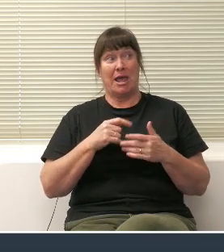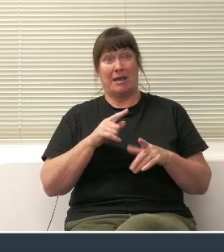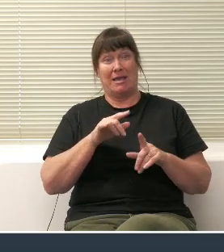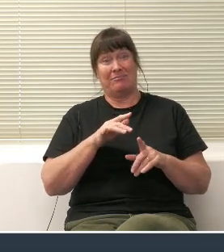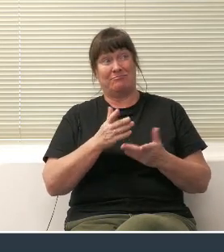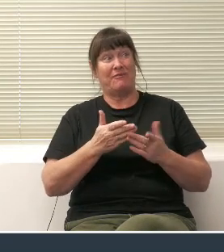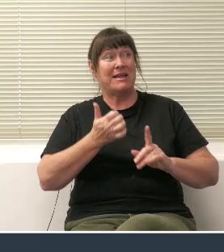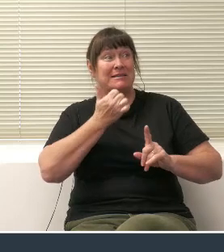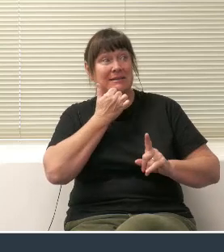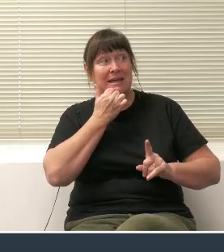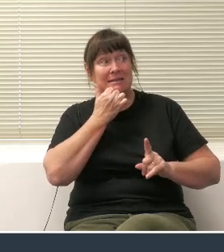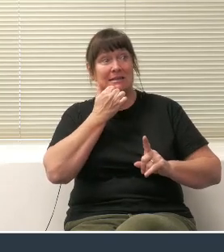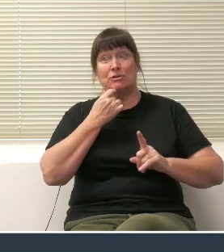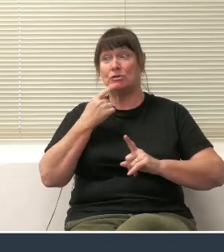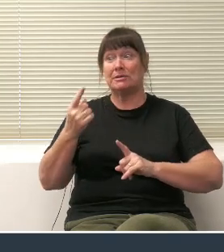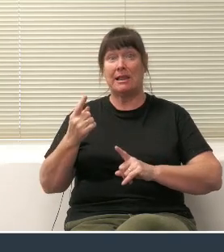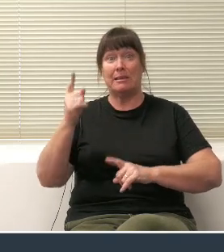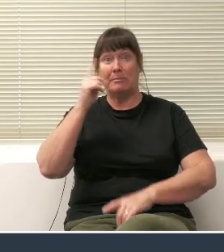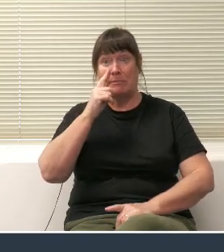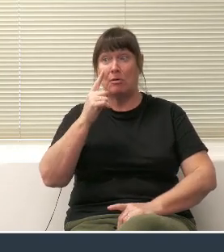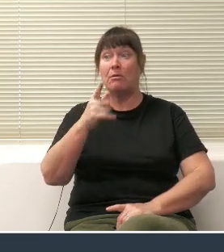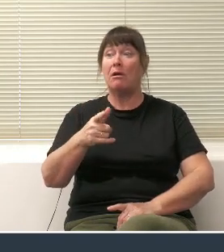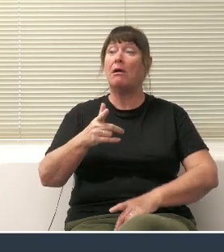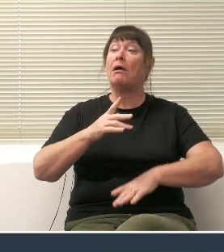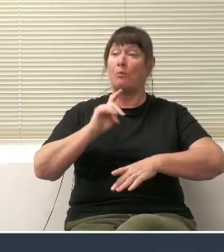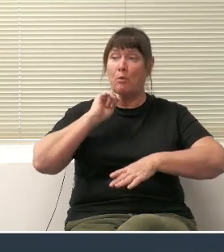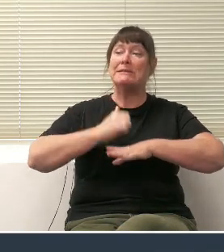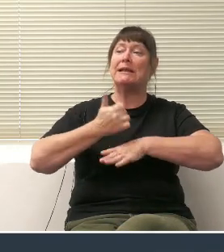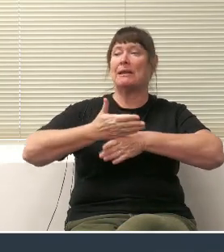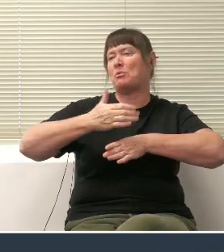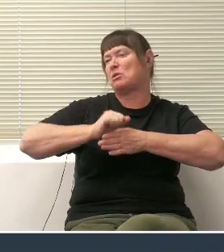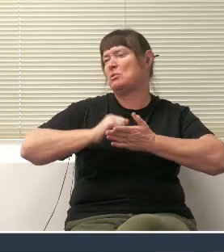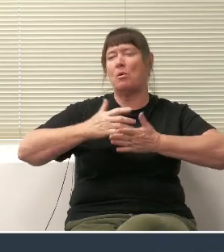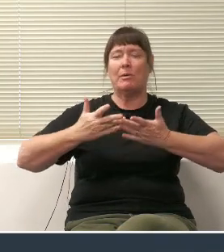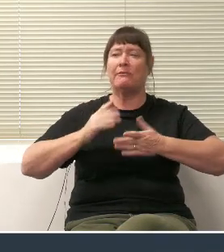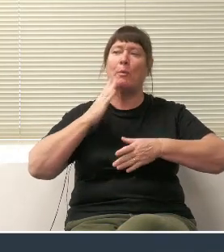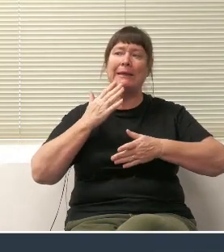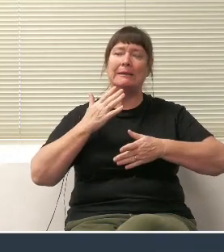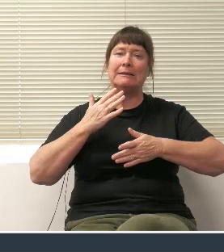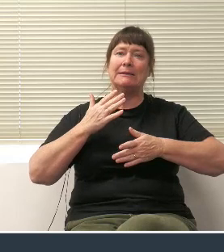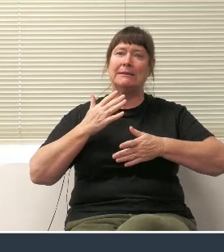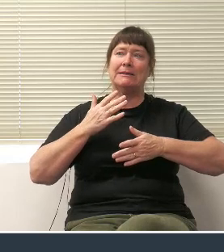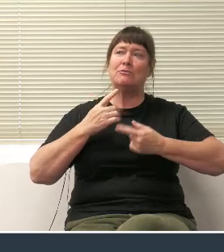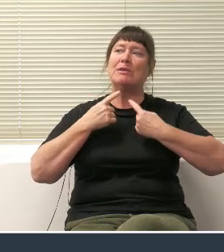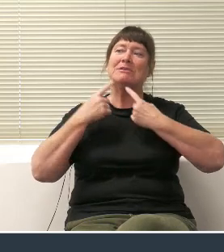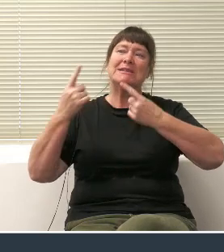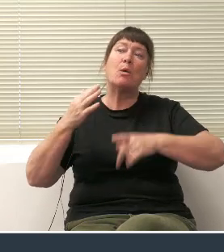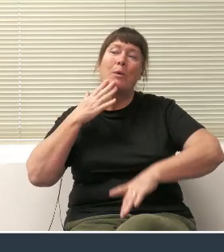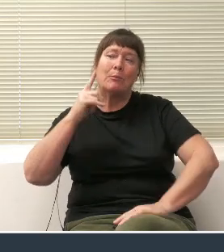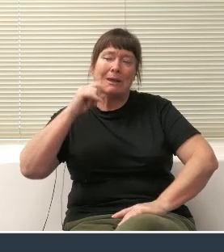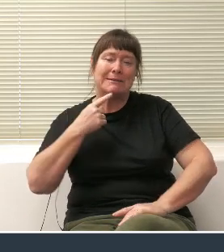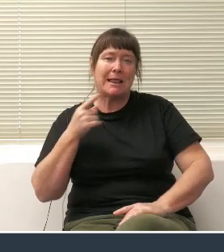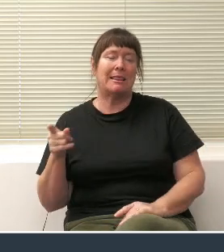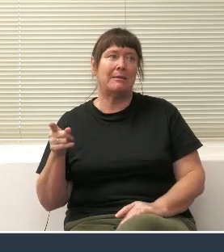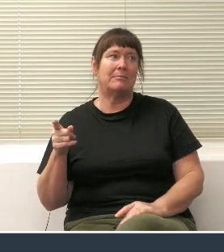with that project timeline and the procurement or the first decisions, that first decision step? I think we